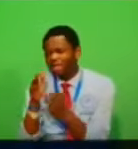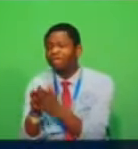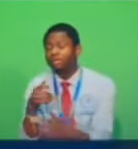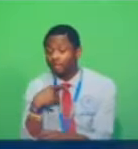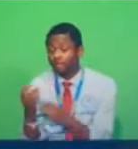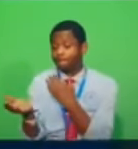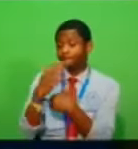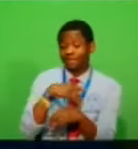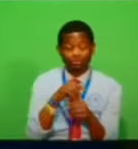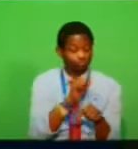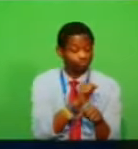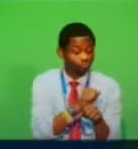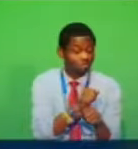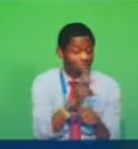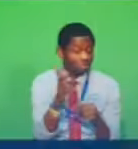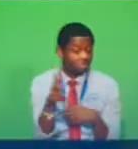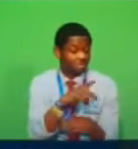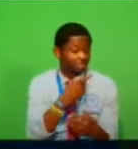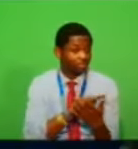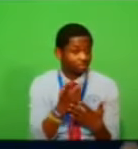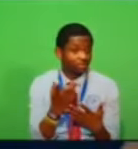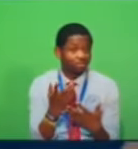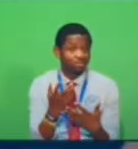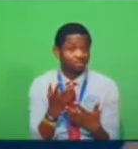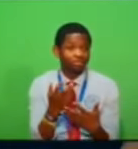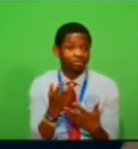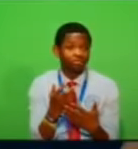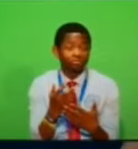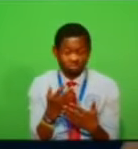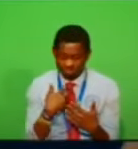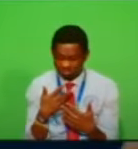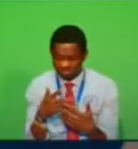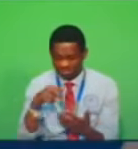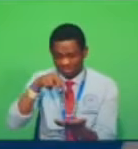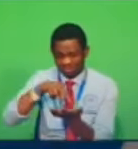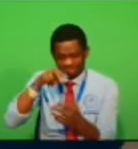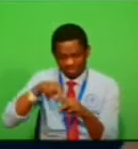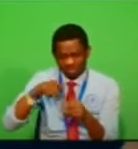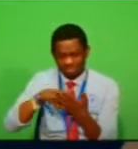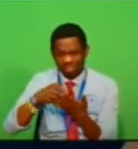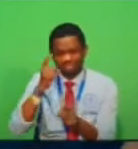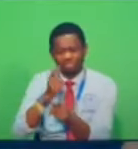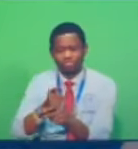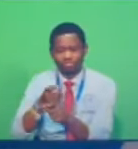is an act of grace. I'm sitting here as a product of Pentecostal grace. And so